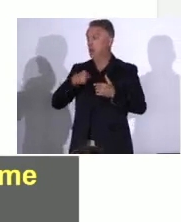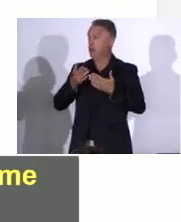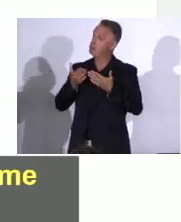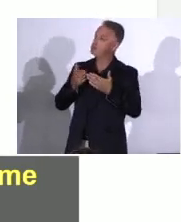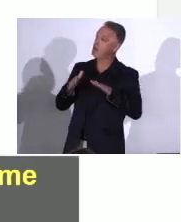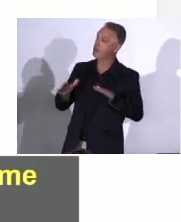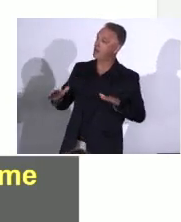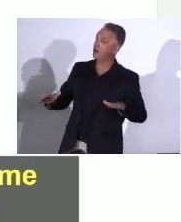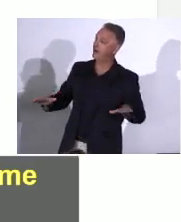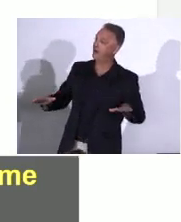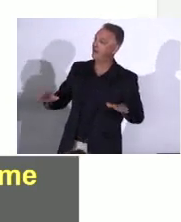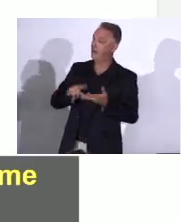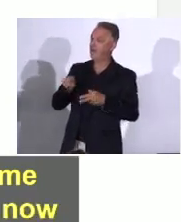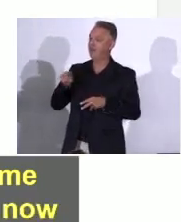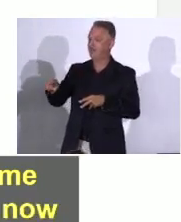the